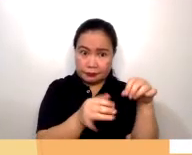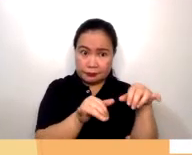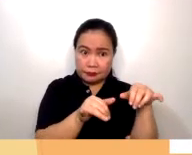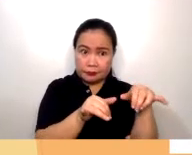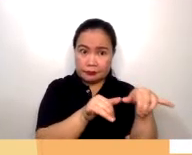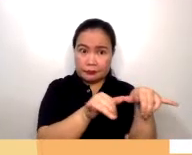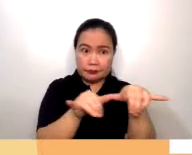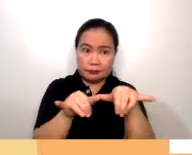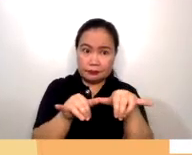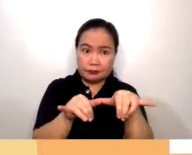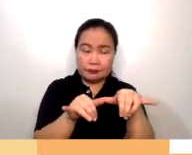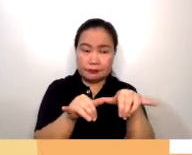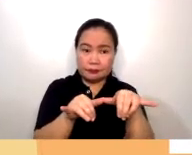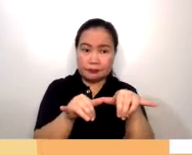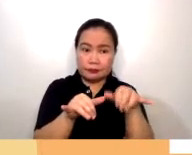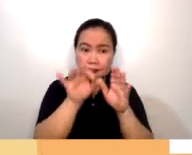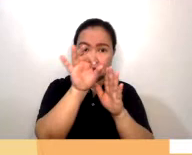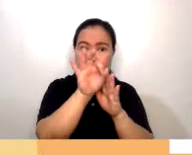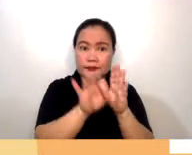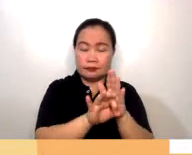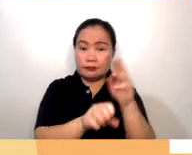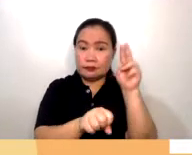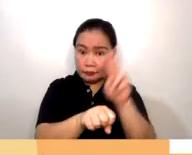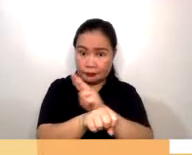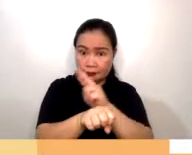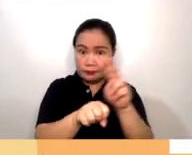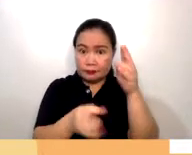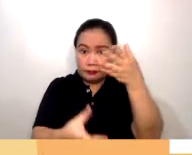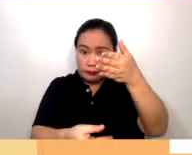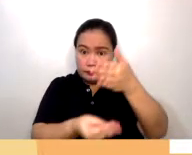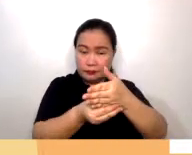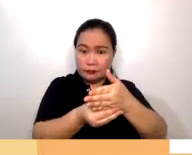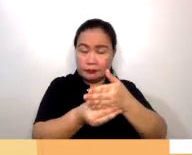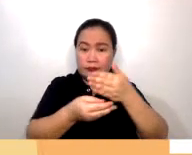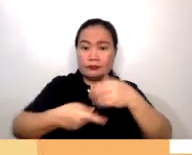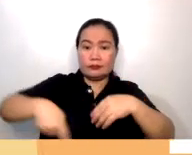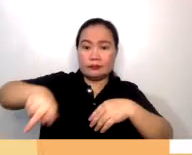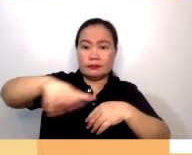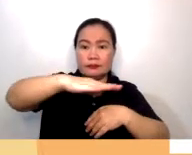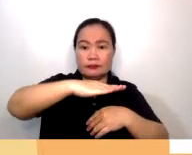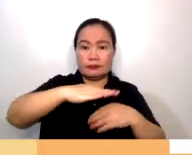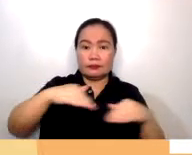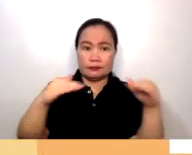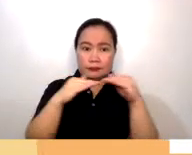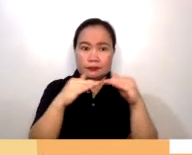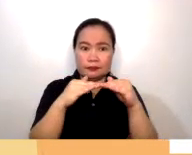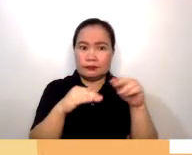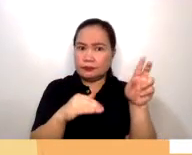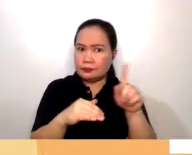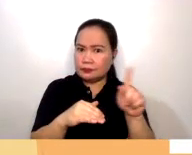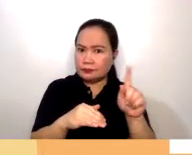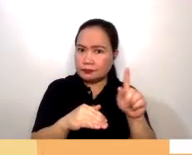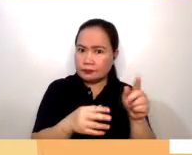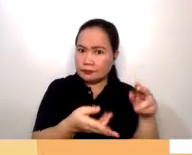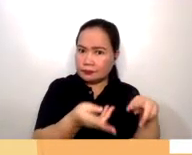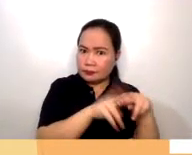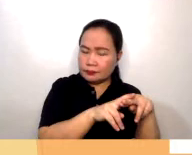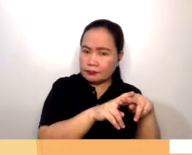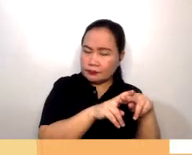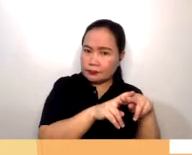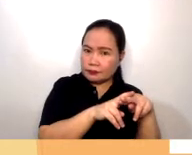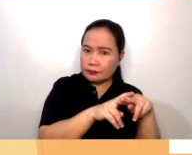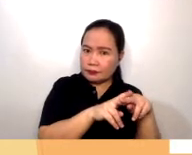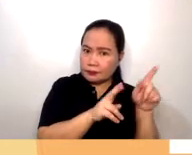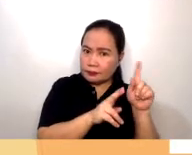form and then use addition property of equality. So, ano ang kailangan nating i-add